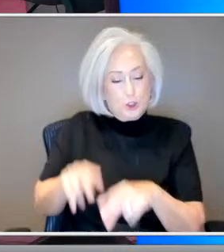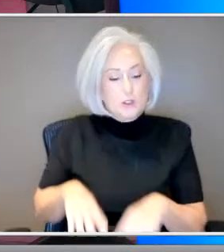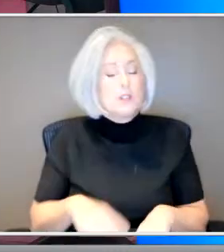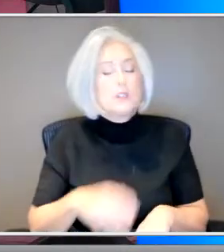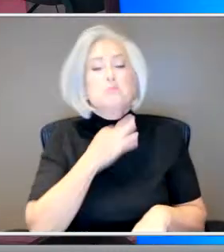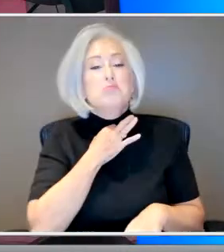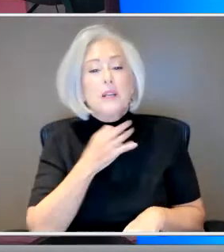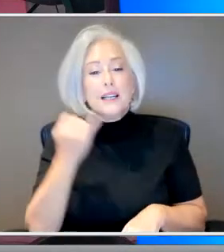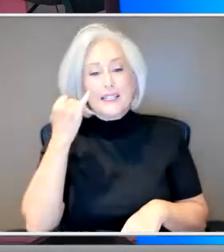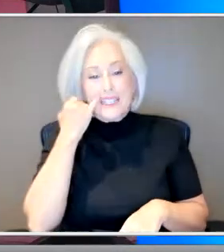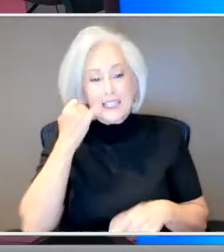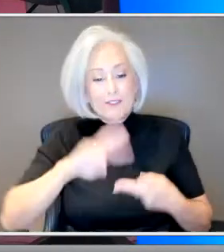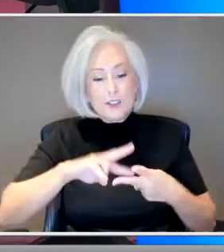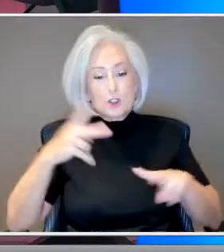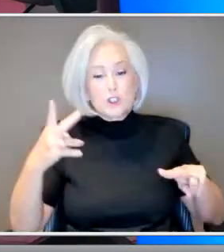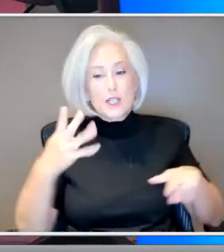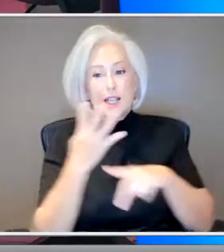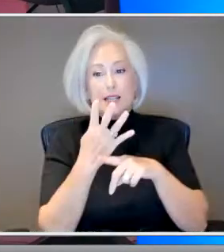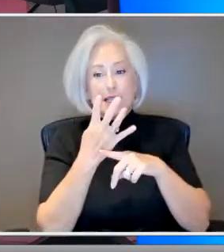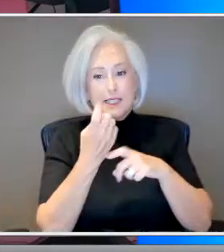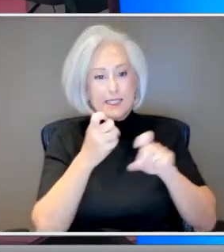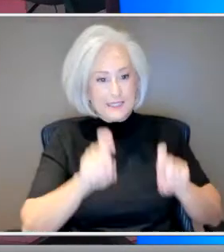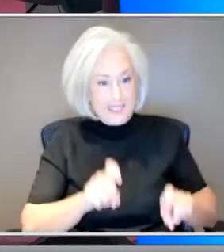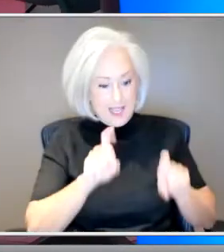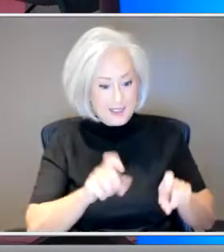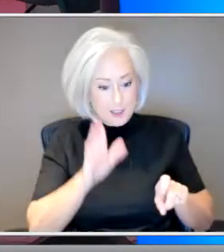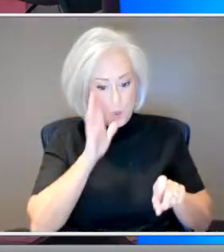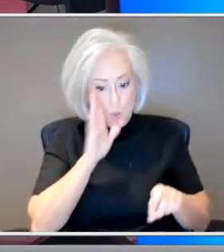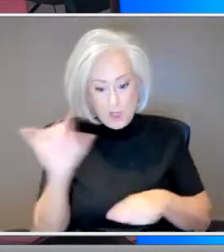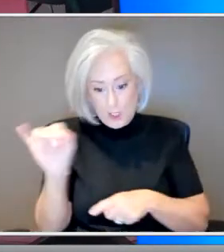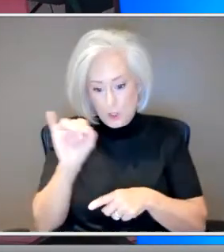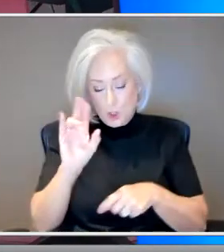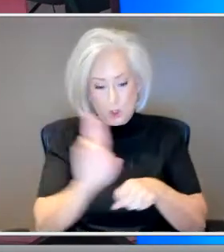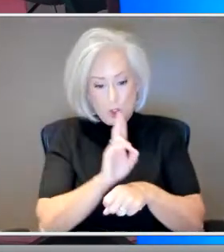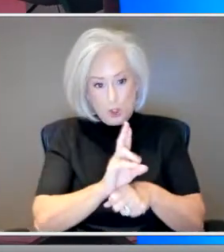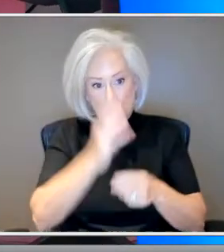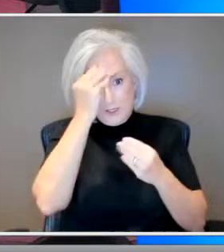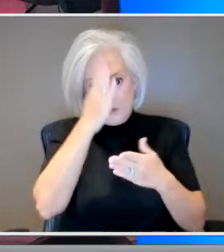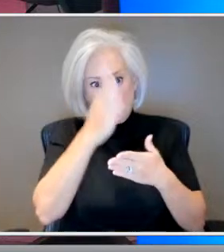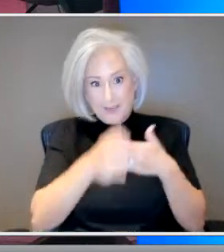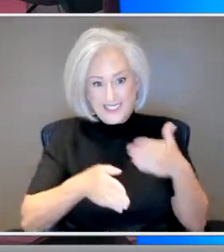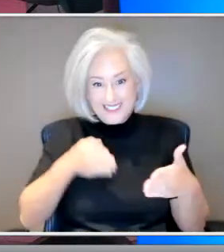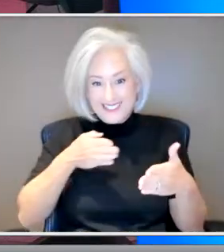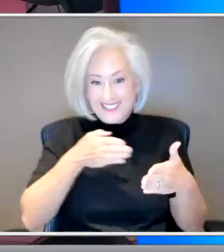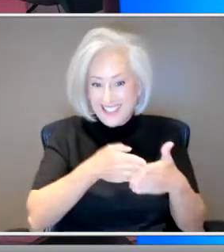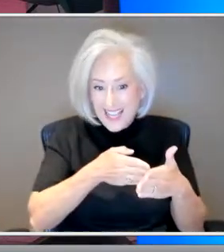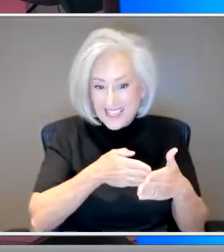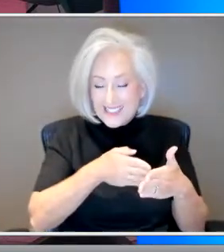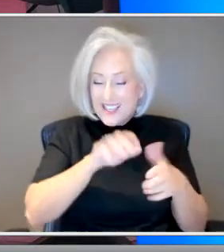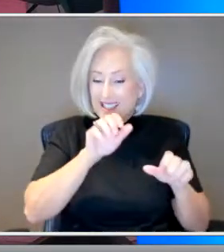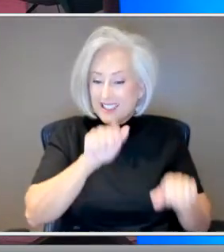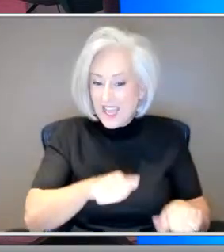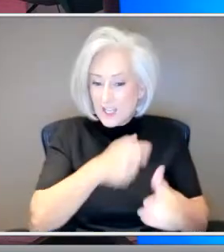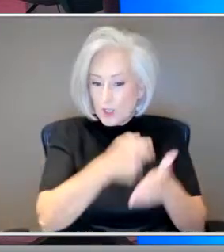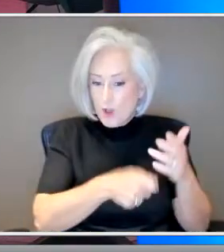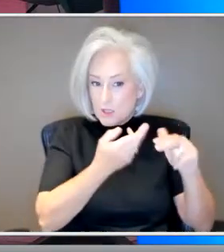the information against him? So interesting. And could it end up raising his rates or cause him to be denied coverage? That's